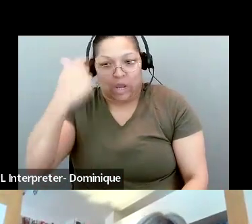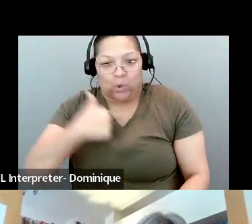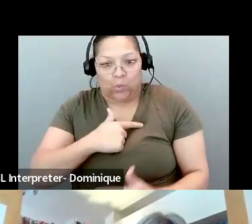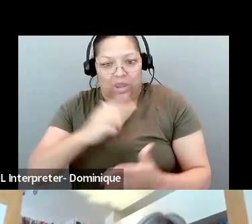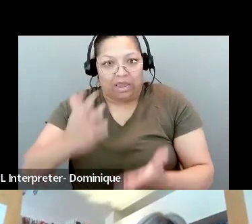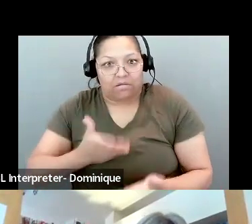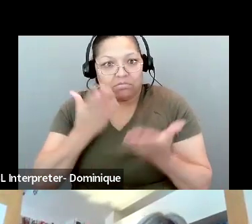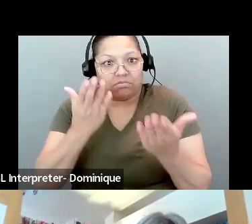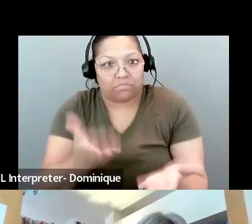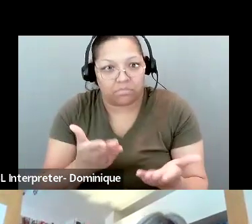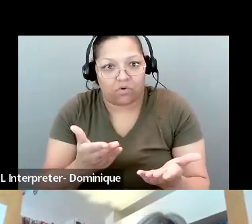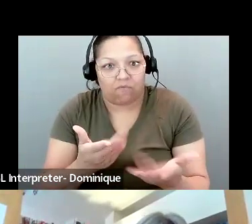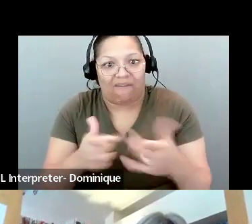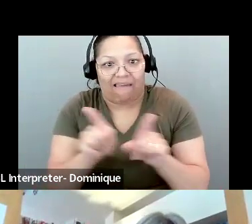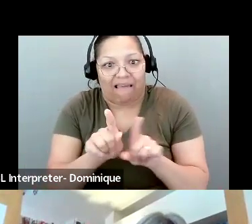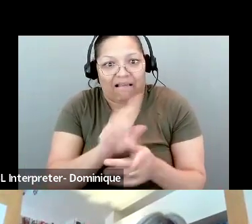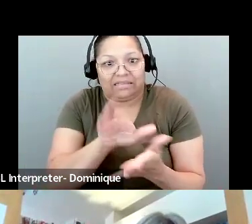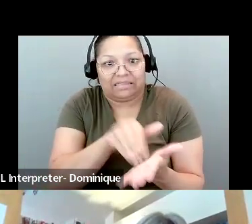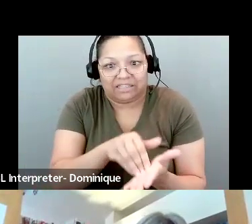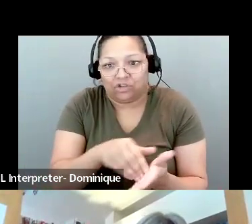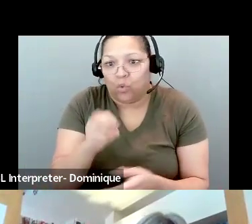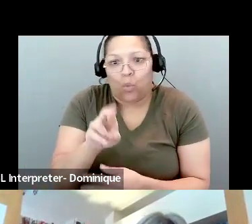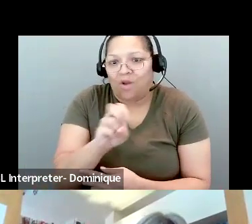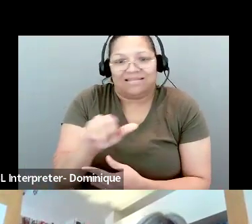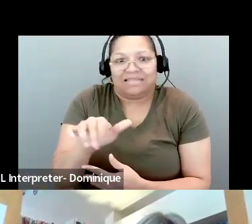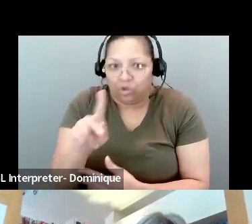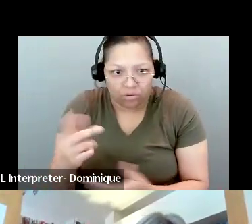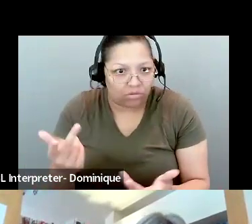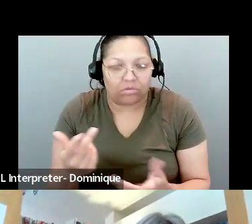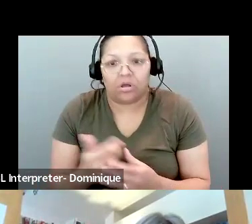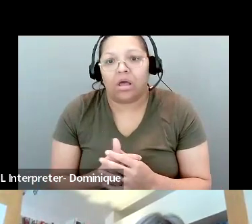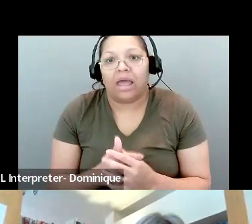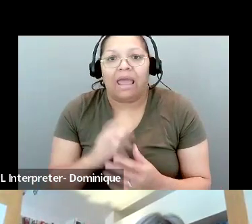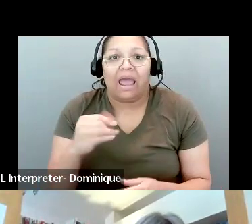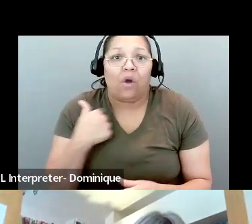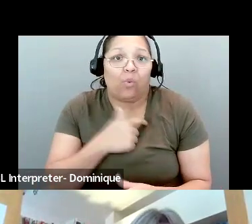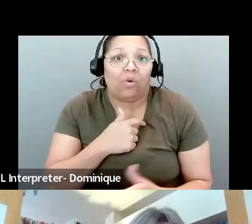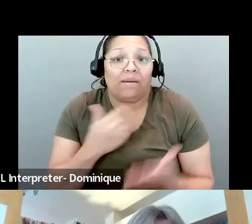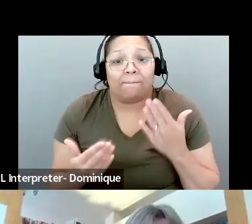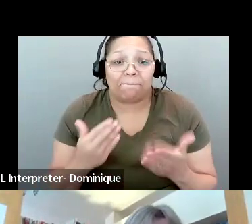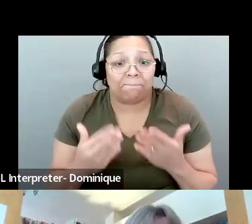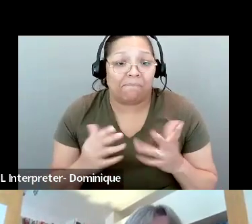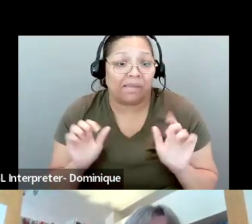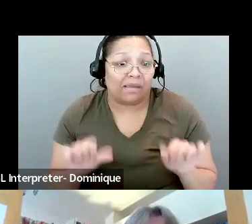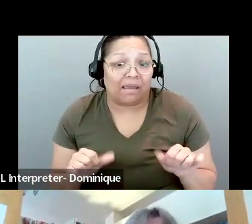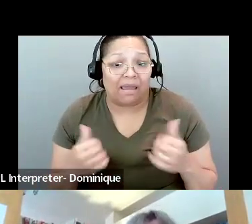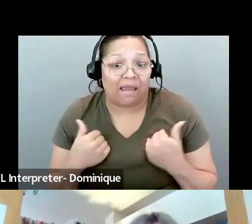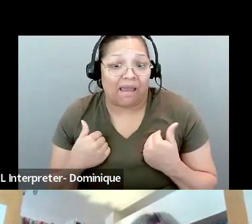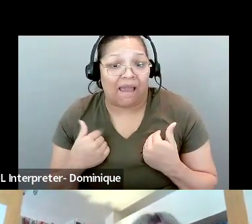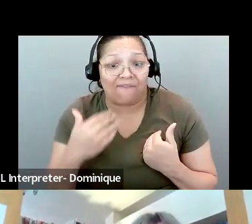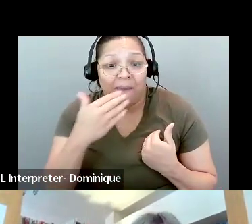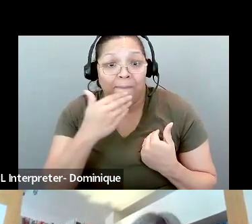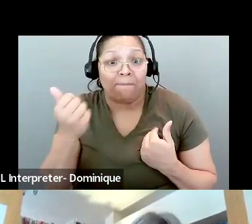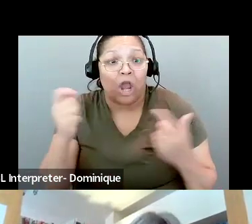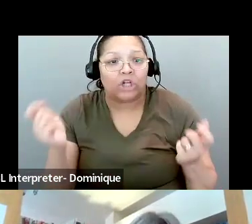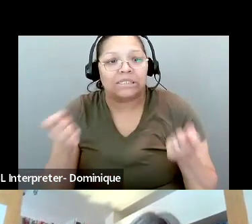table as a center or as a silk. And maybe we can just, have a better